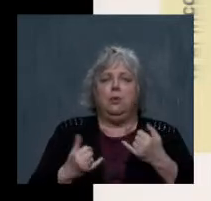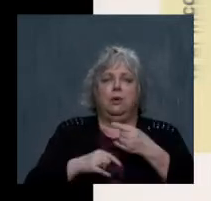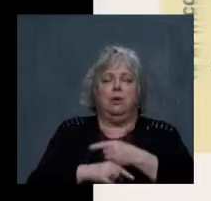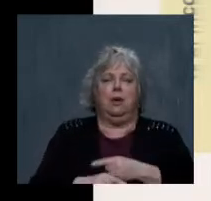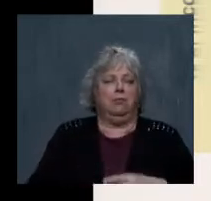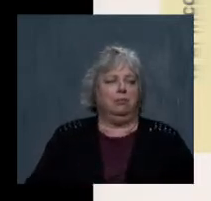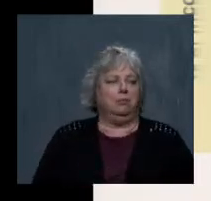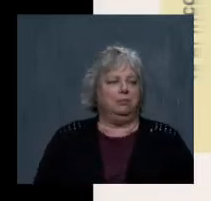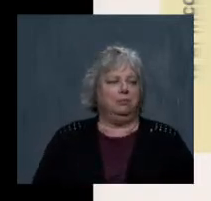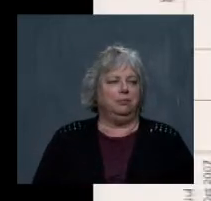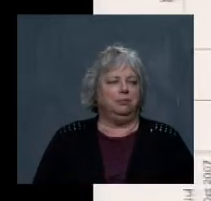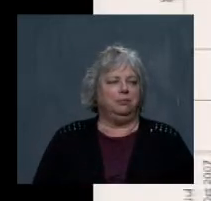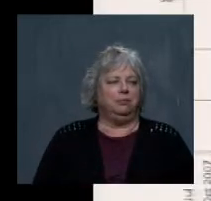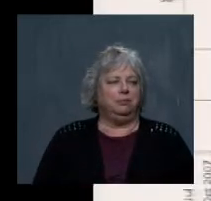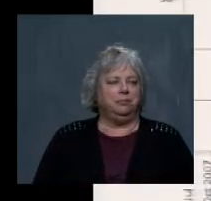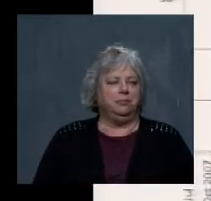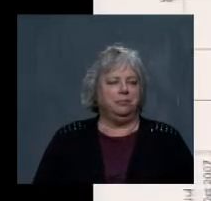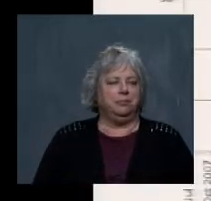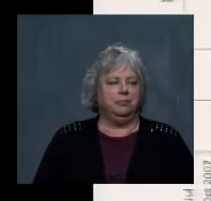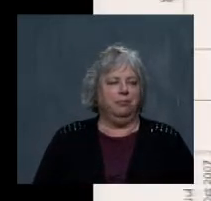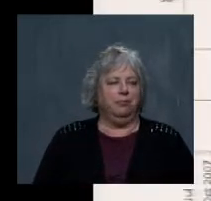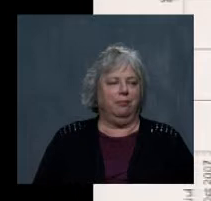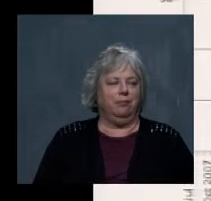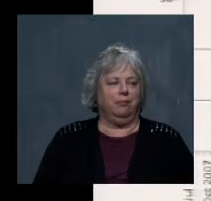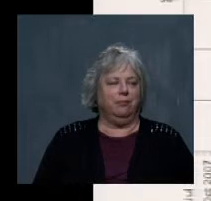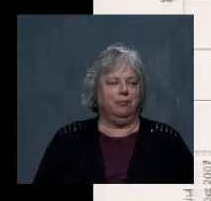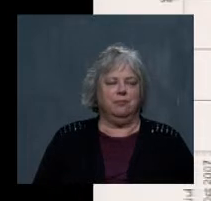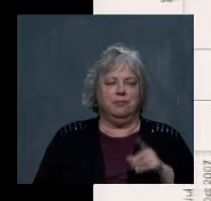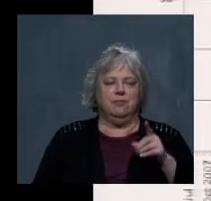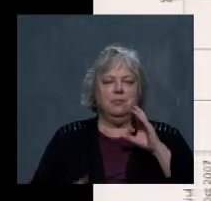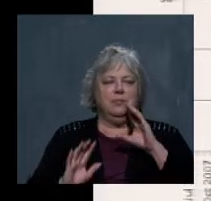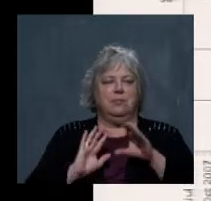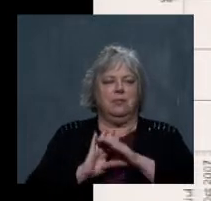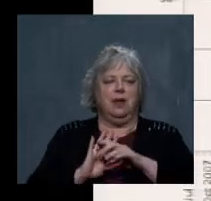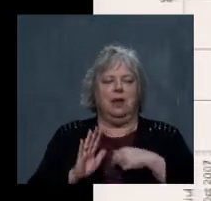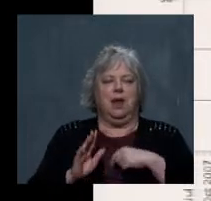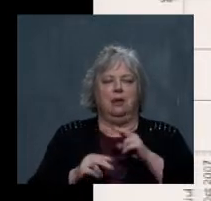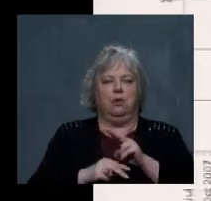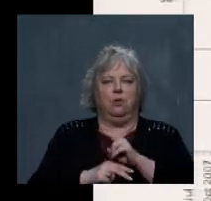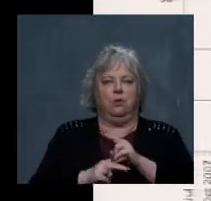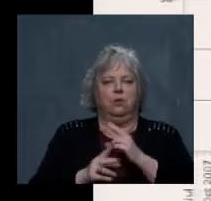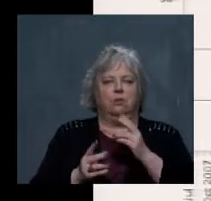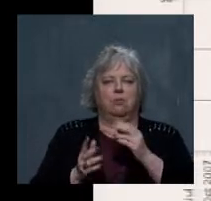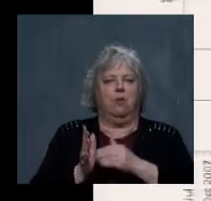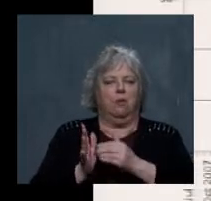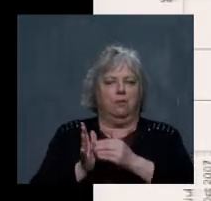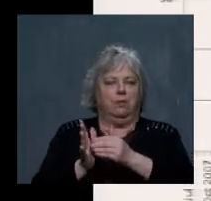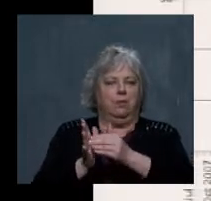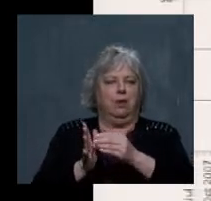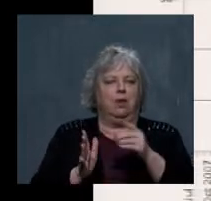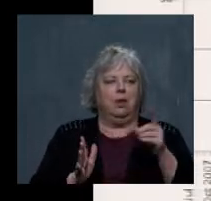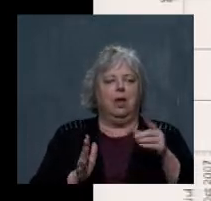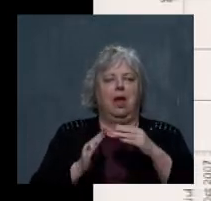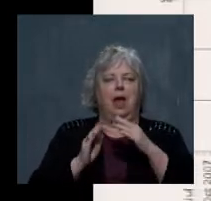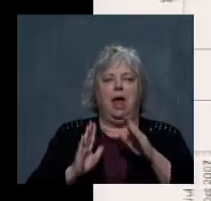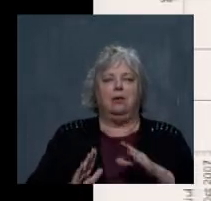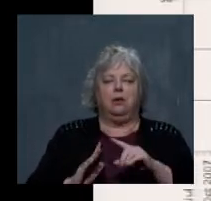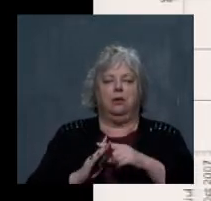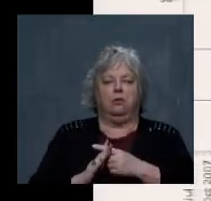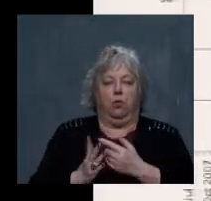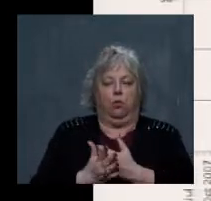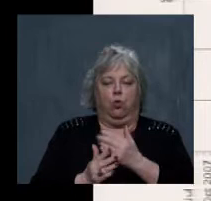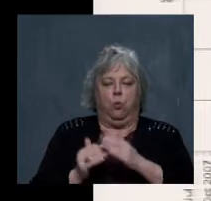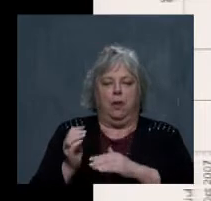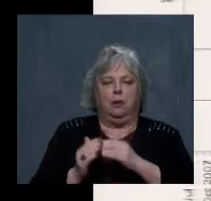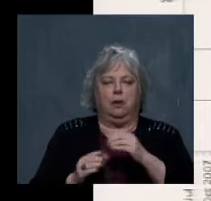reasons. Next slide. Here's one, this slide I use a lot. This is the housing starts. Home construction in